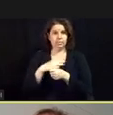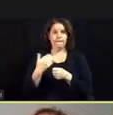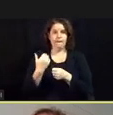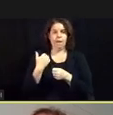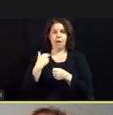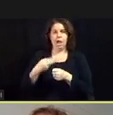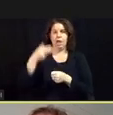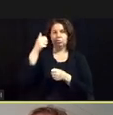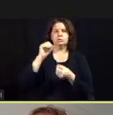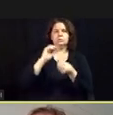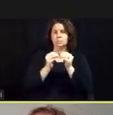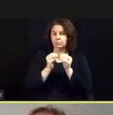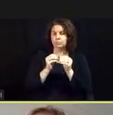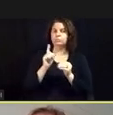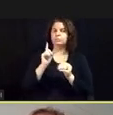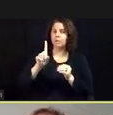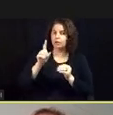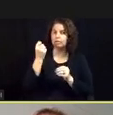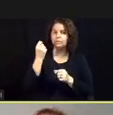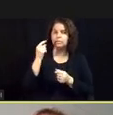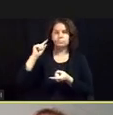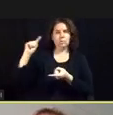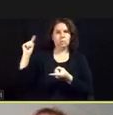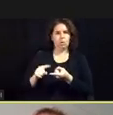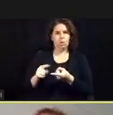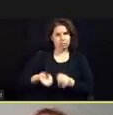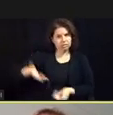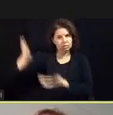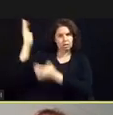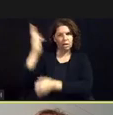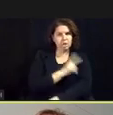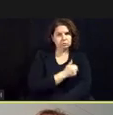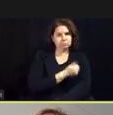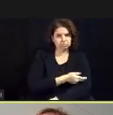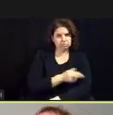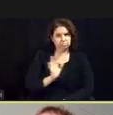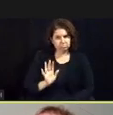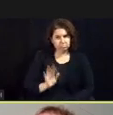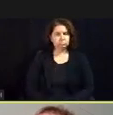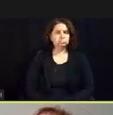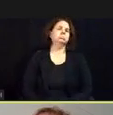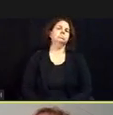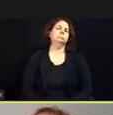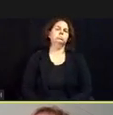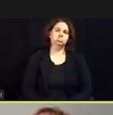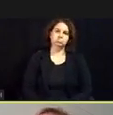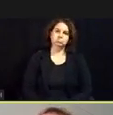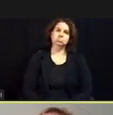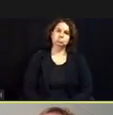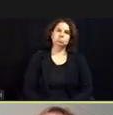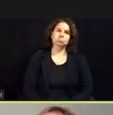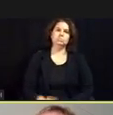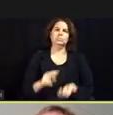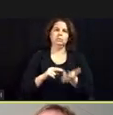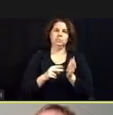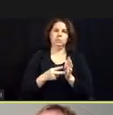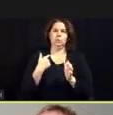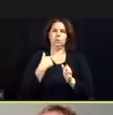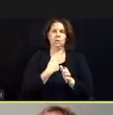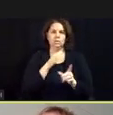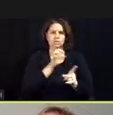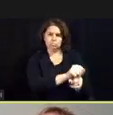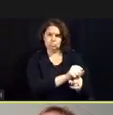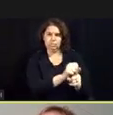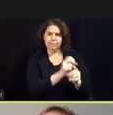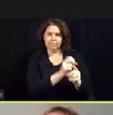lower hospitalization rates. And that's a sign that we're ascertaining cases earlier on and helping prevent